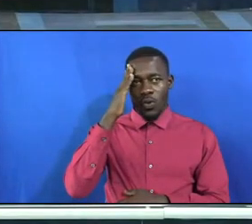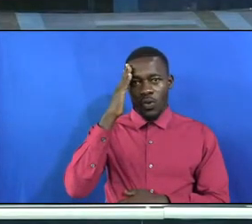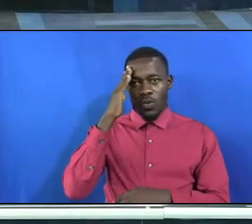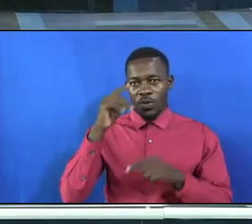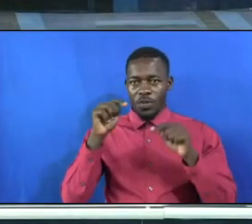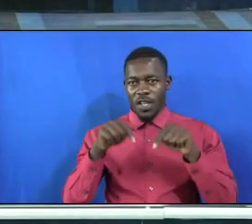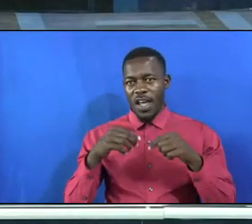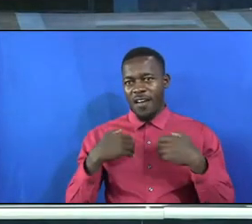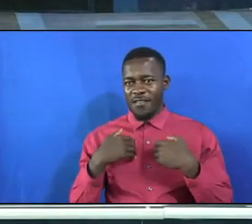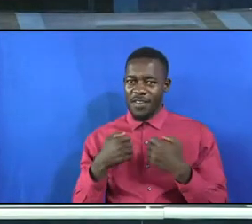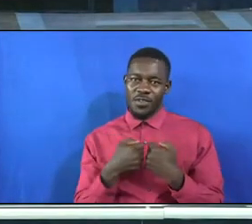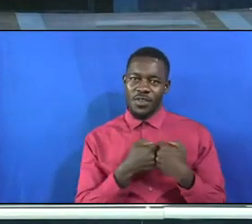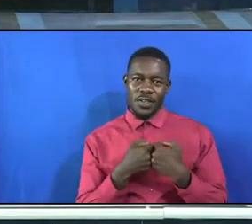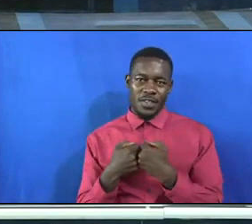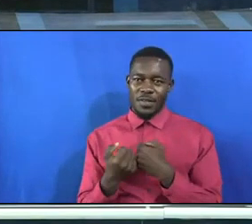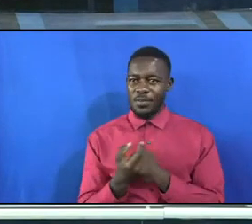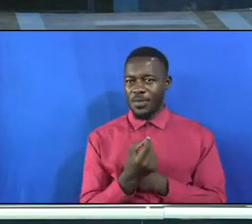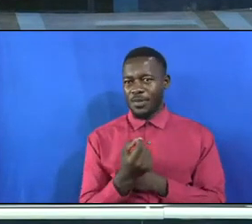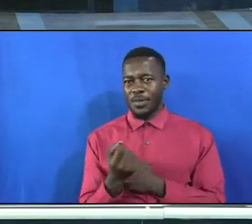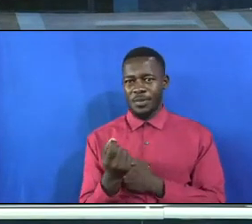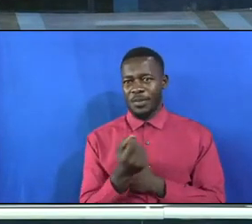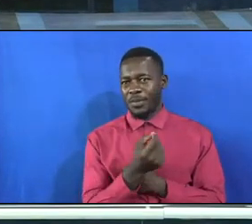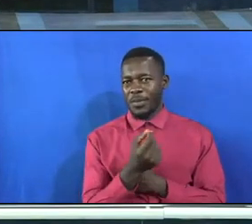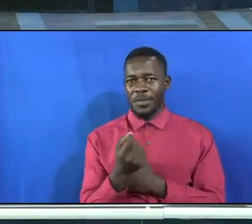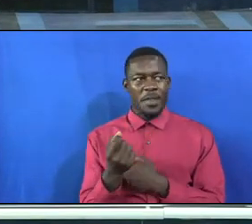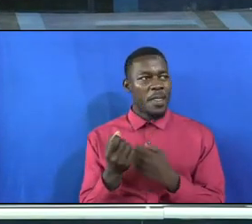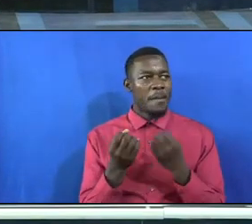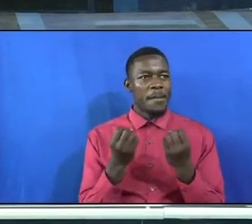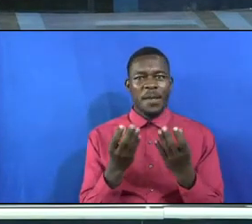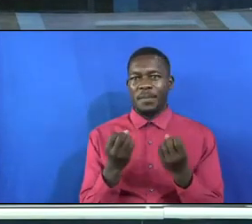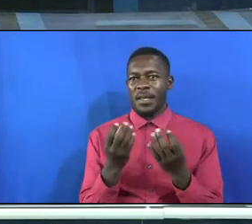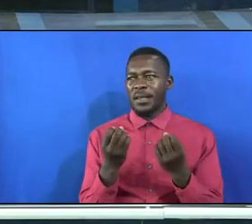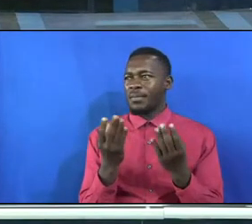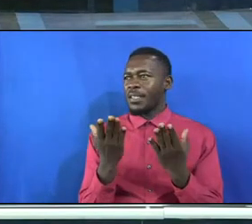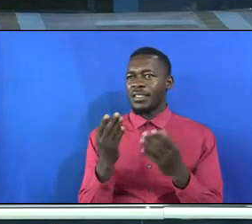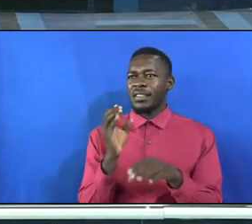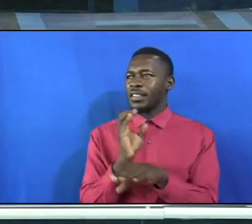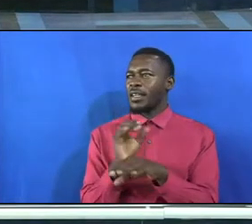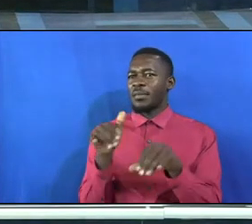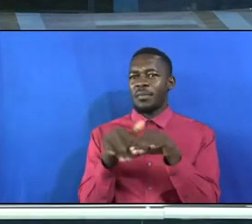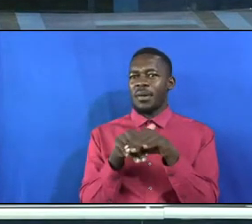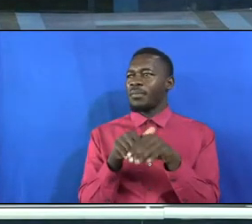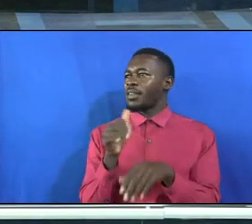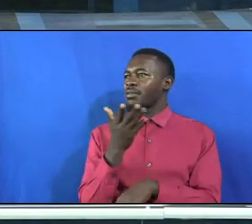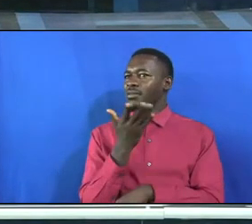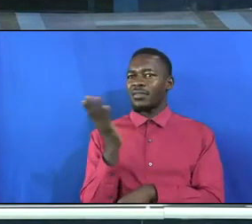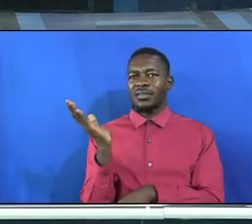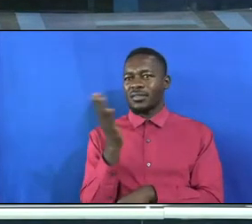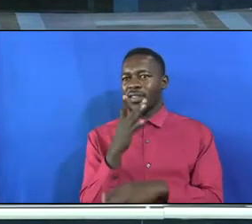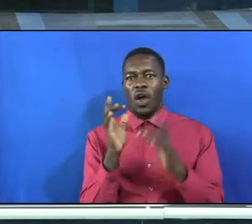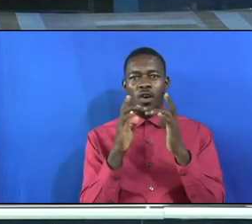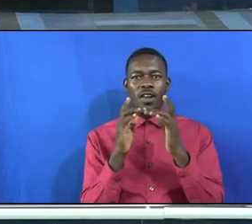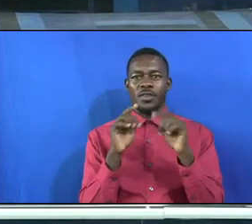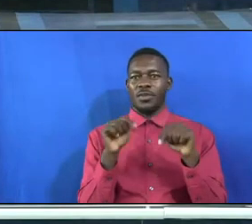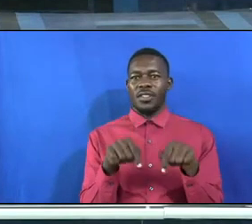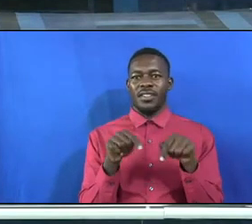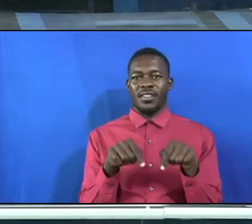we were having some challenges by the road, and so majority of the congregation could be following us